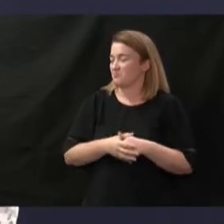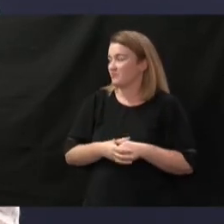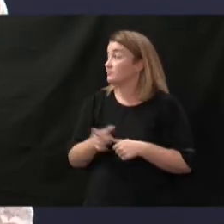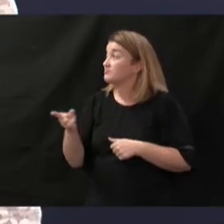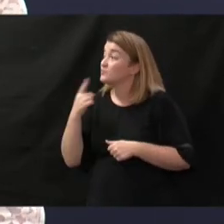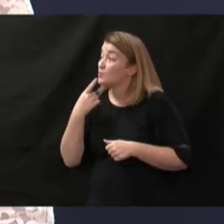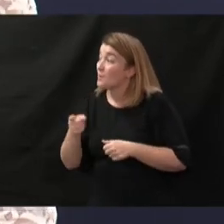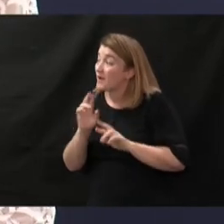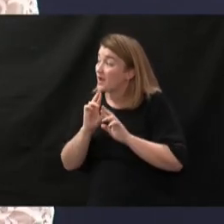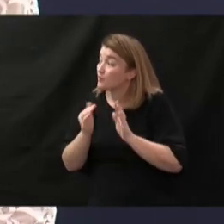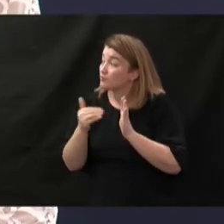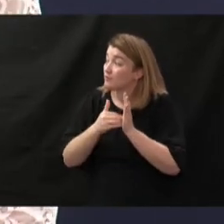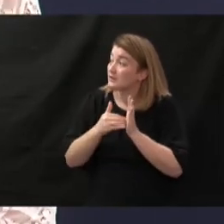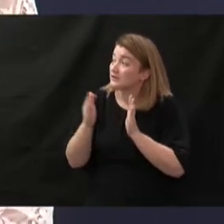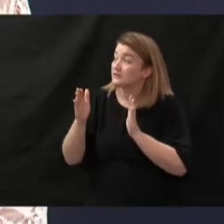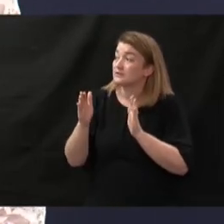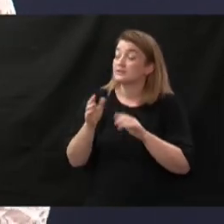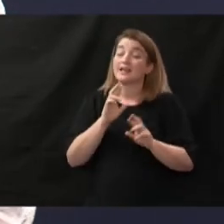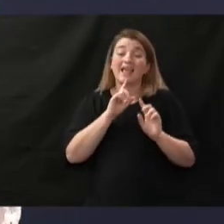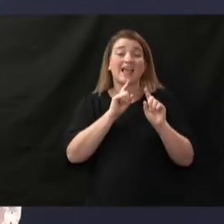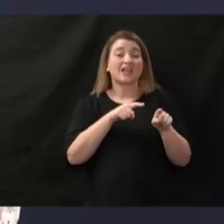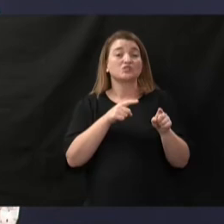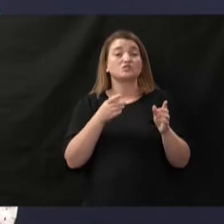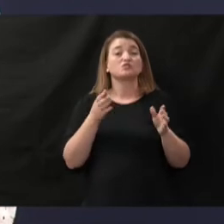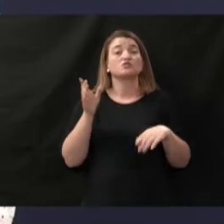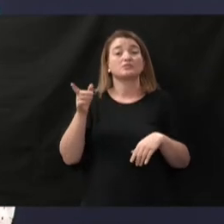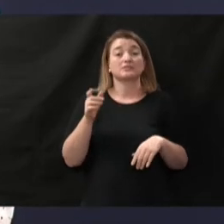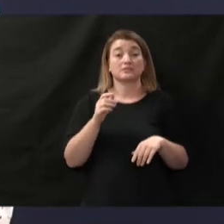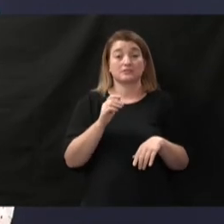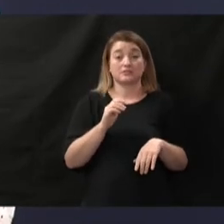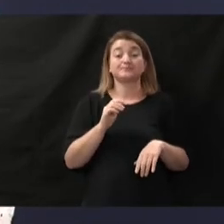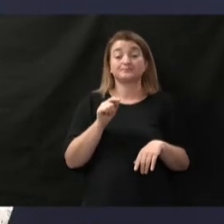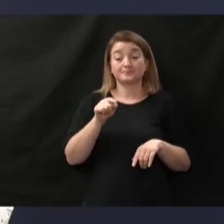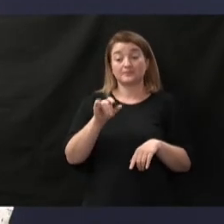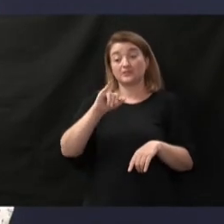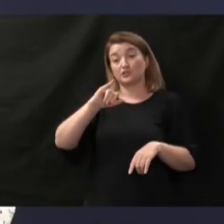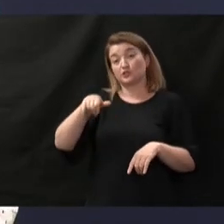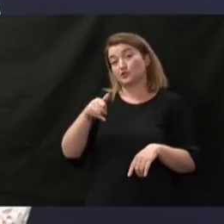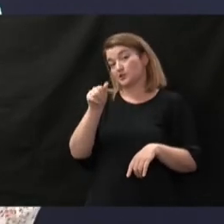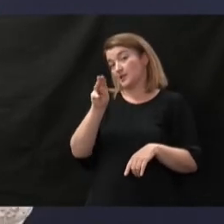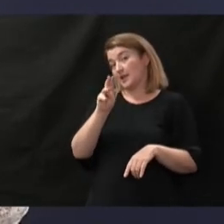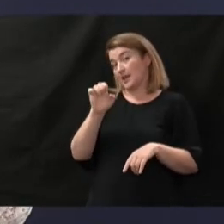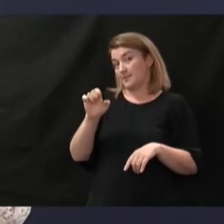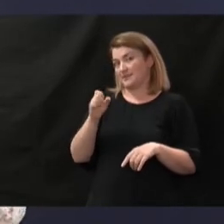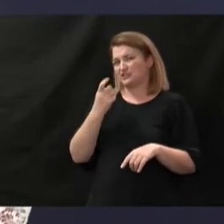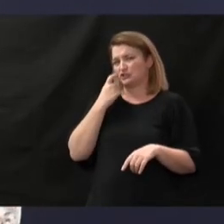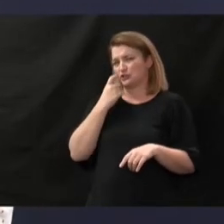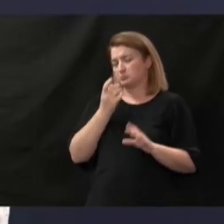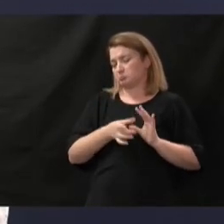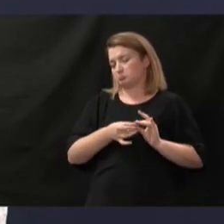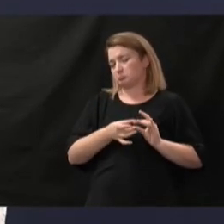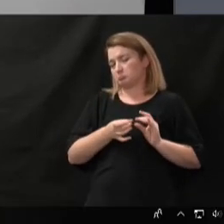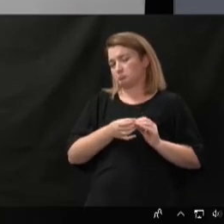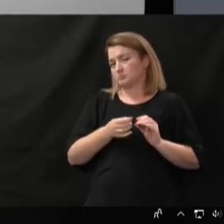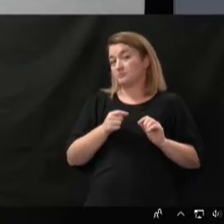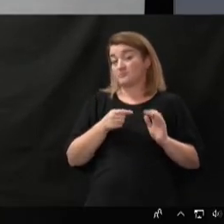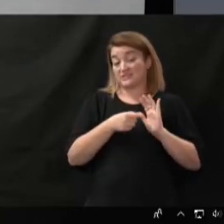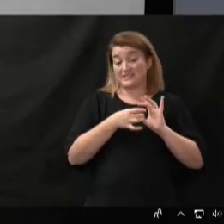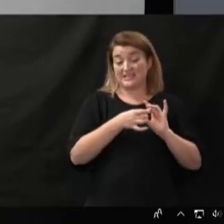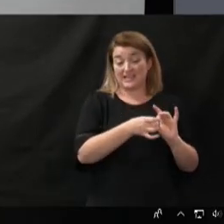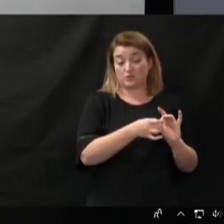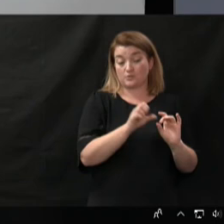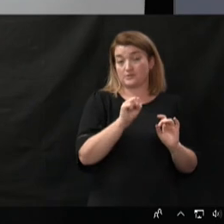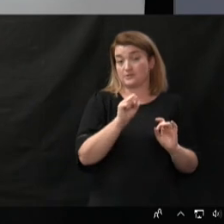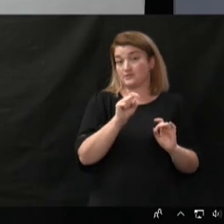repeat the answer to that question? Sure. The answer was, I said, based upon what Jamie just taught you about stick vowels, which